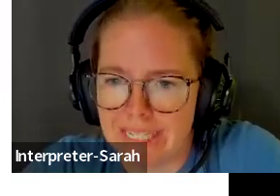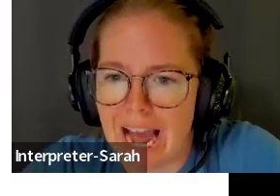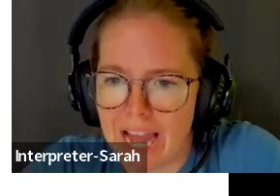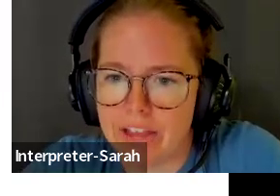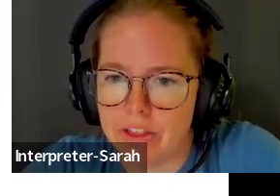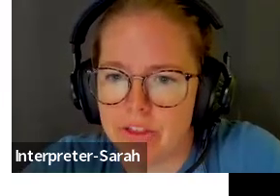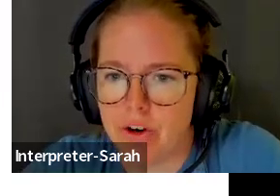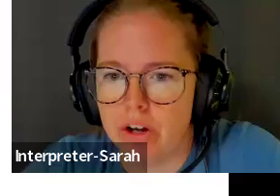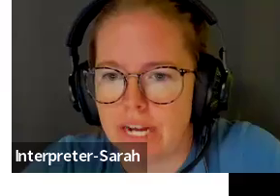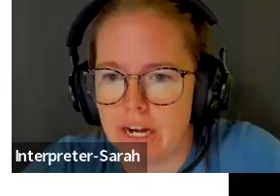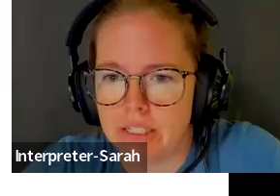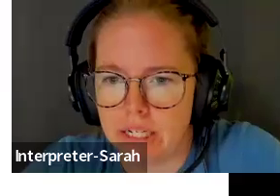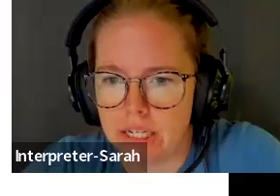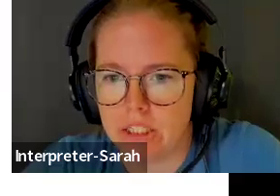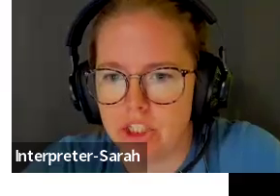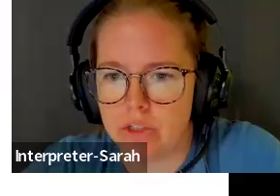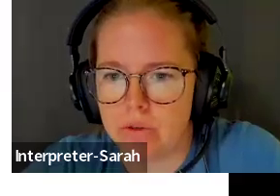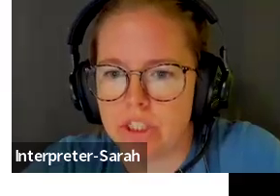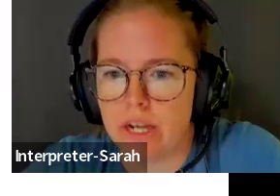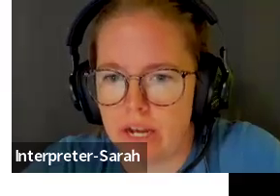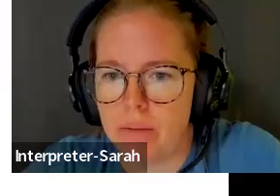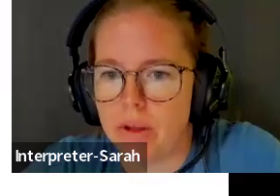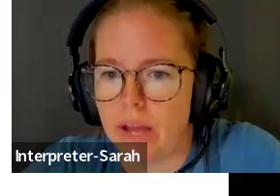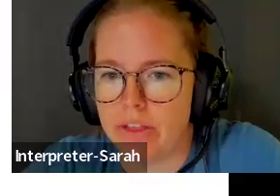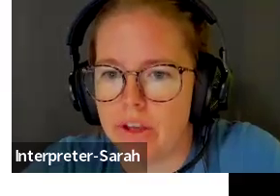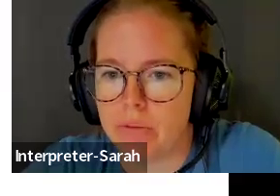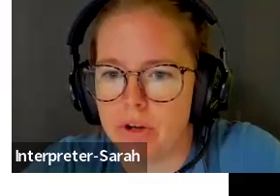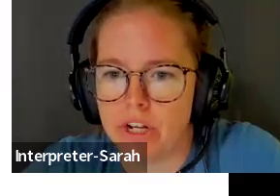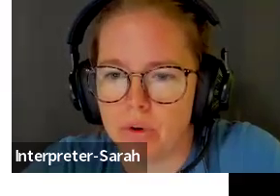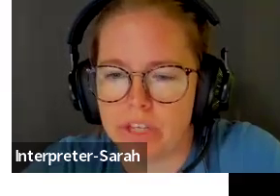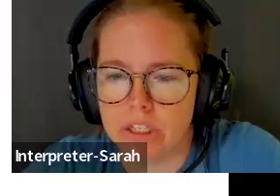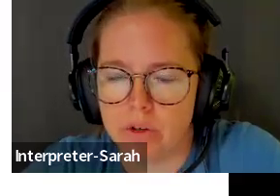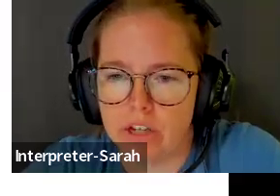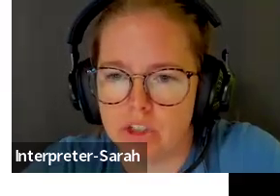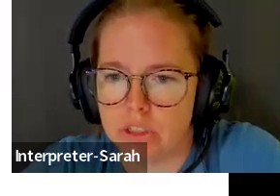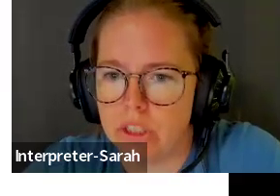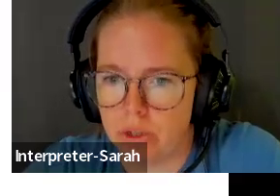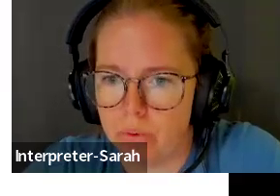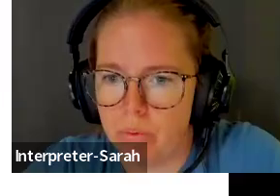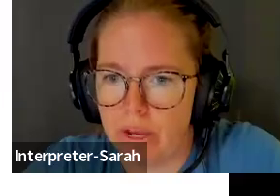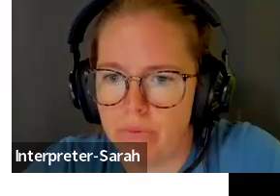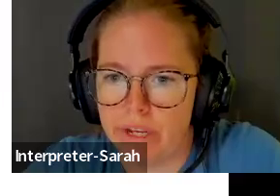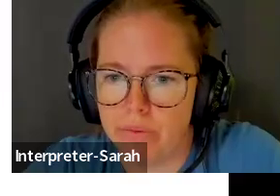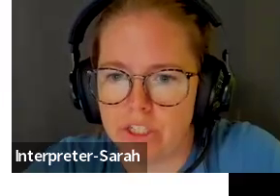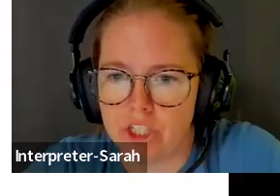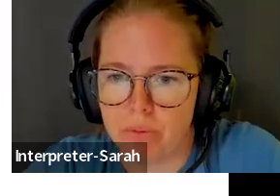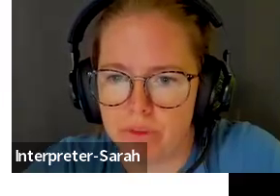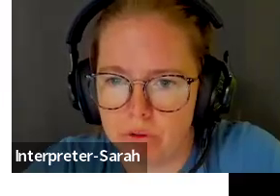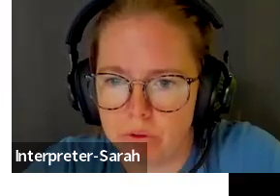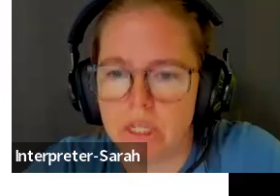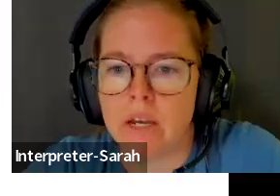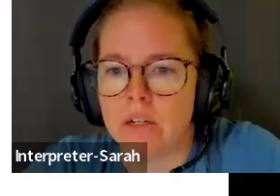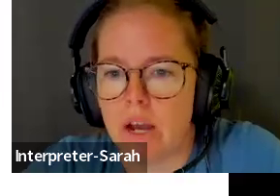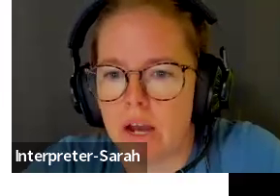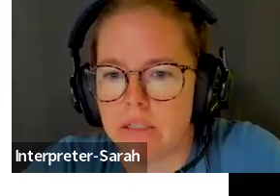the NDI, the Neurodiagnostic Institute, at the Community Northeast location. So we have working relationship